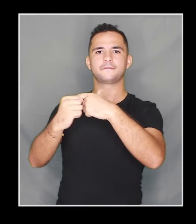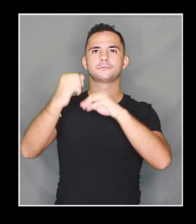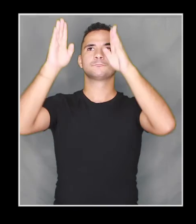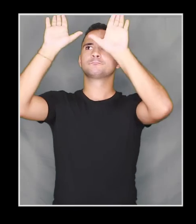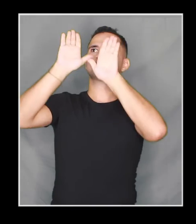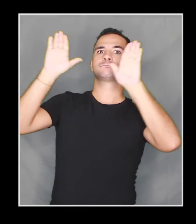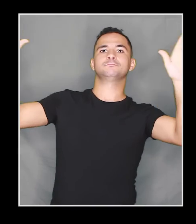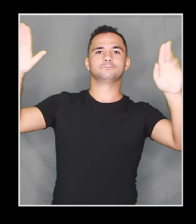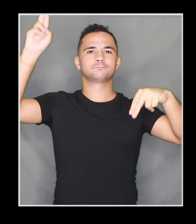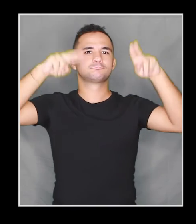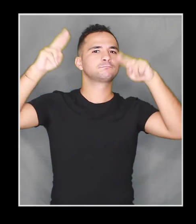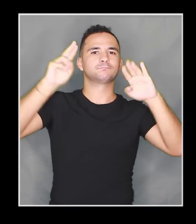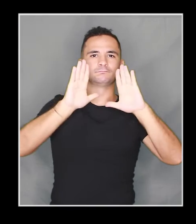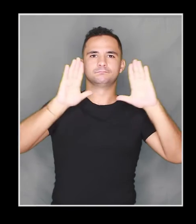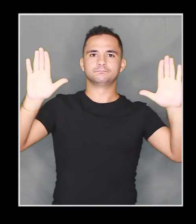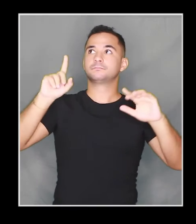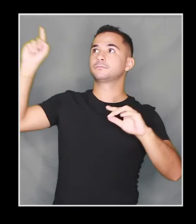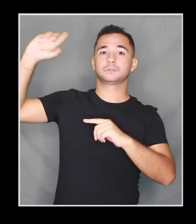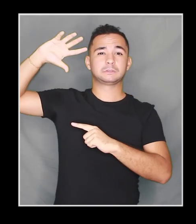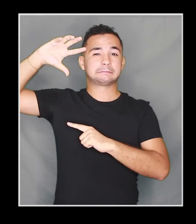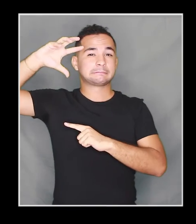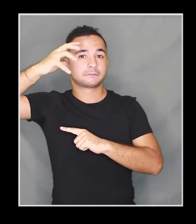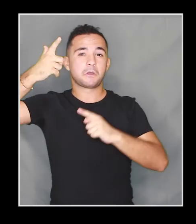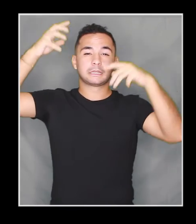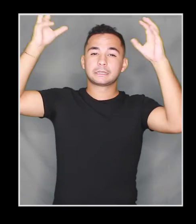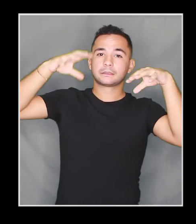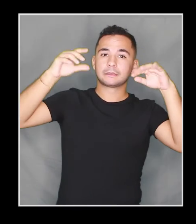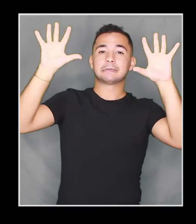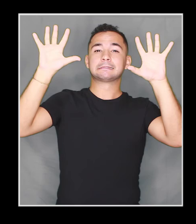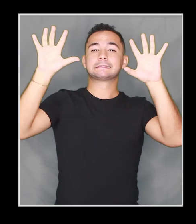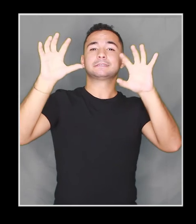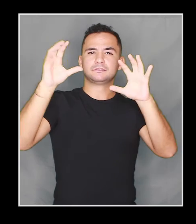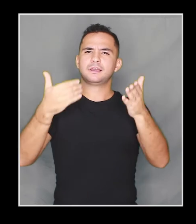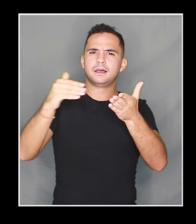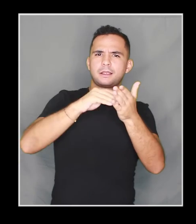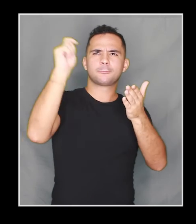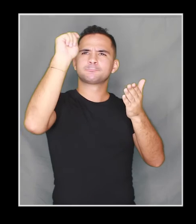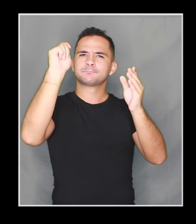corners, exposed to sun and rain, they were often touched up.